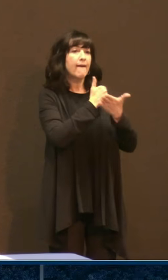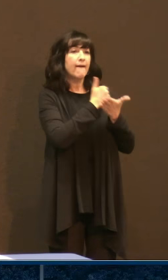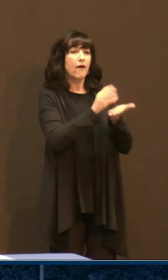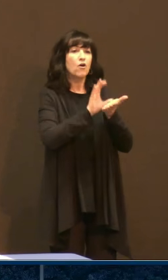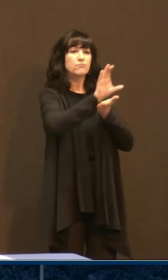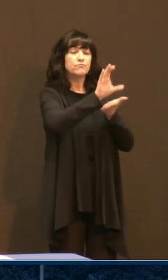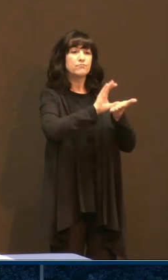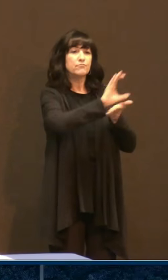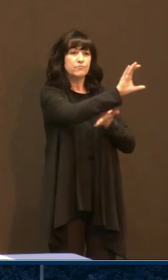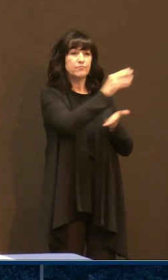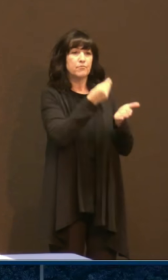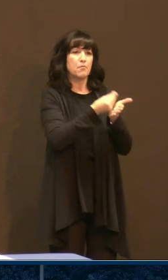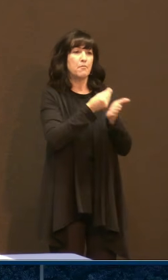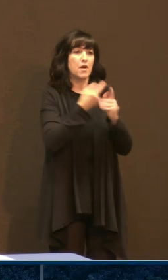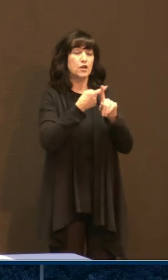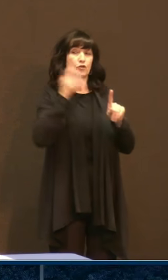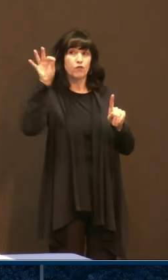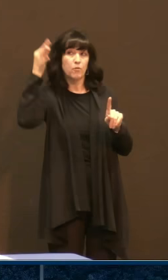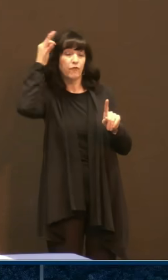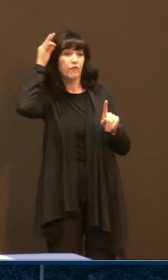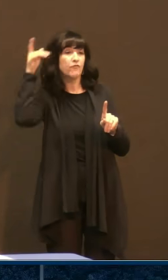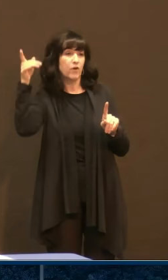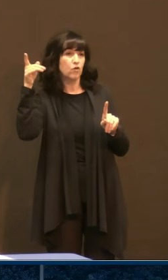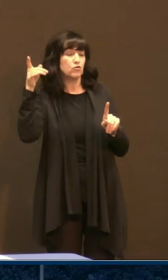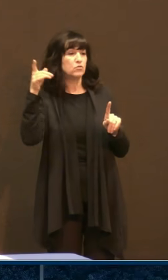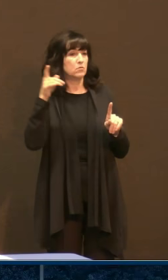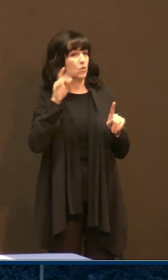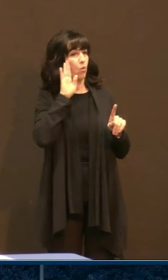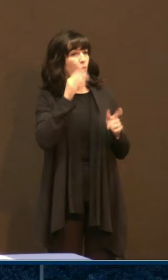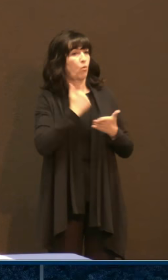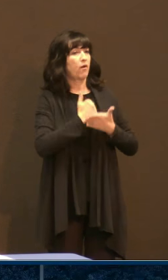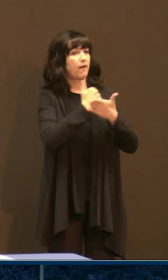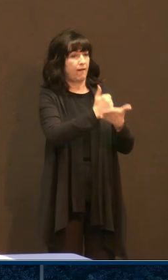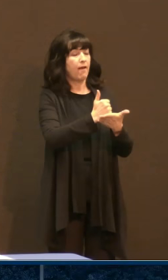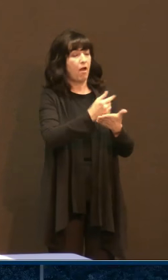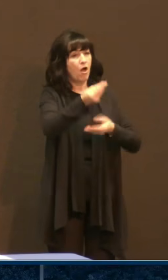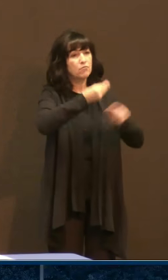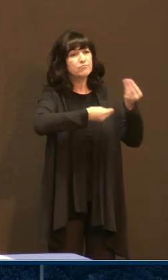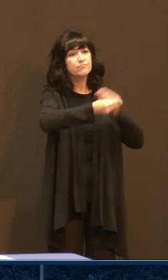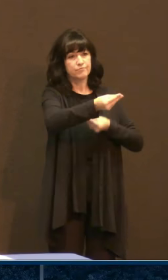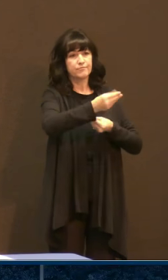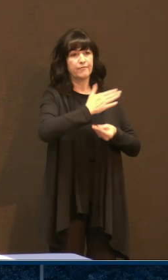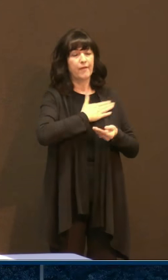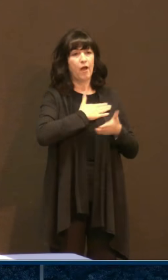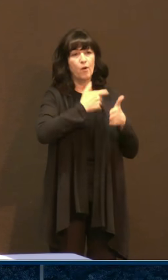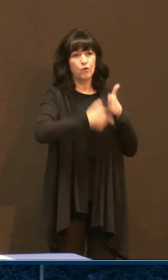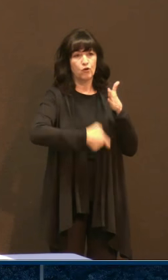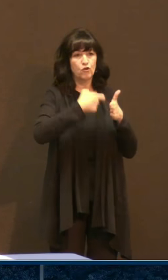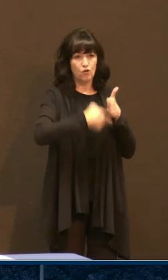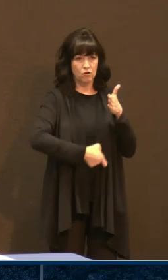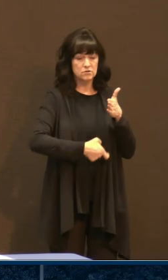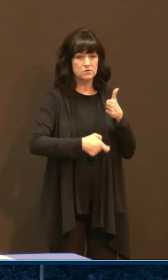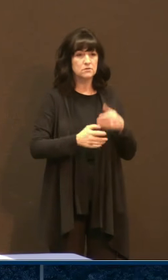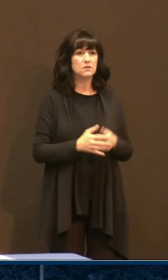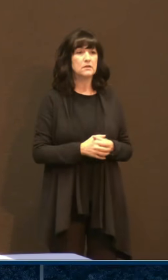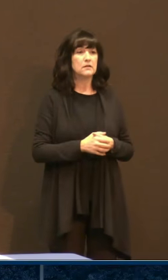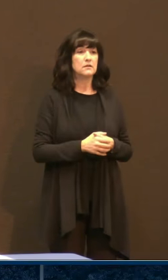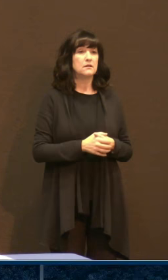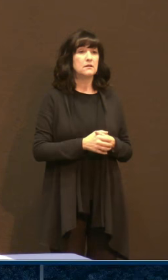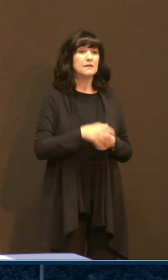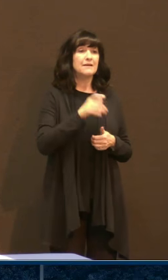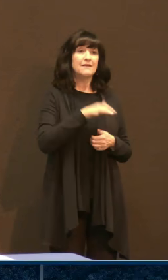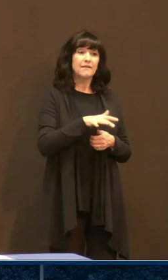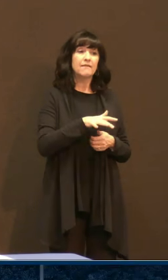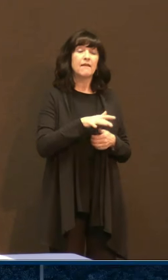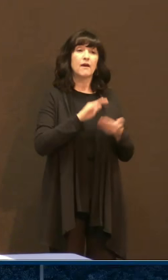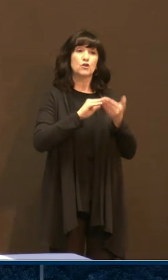federal government. So that will help us recoup some of those costs. I've also talked about the Delaware Community Foundation and the